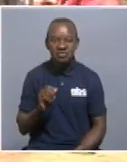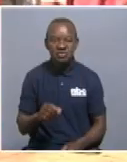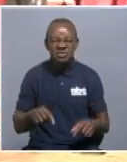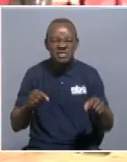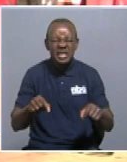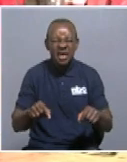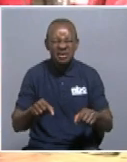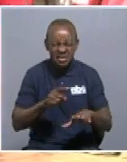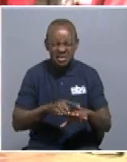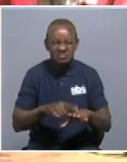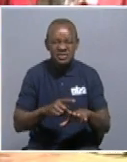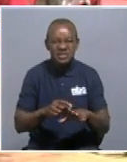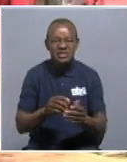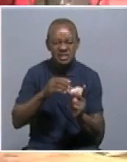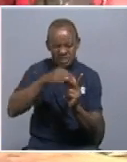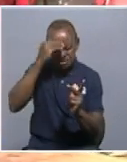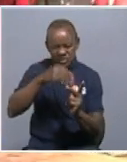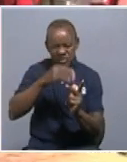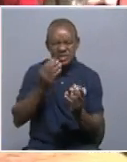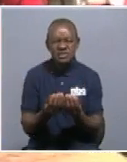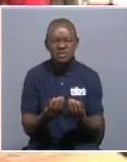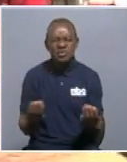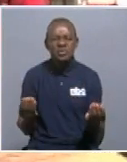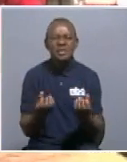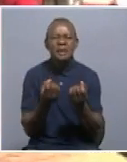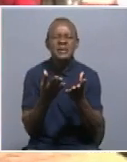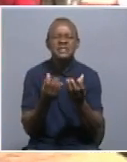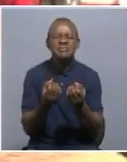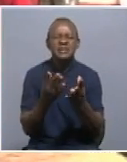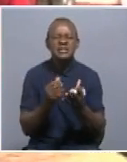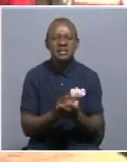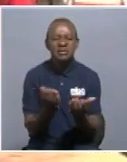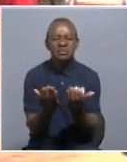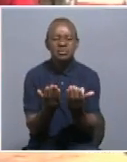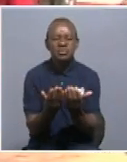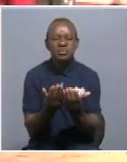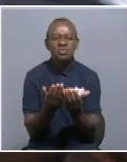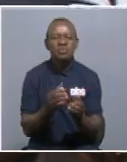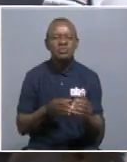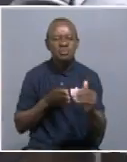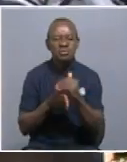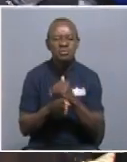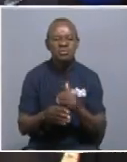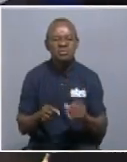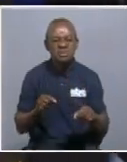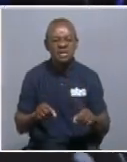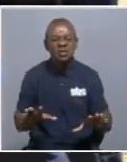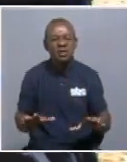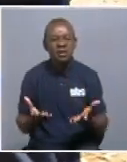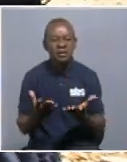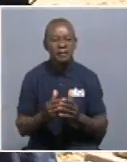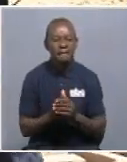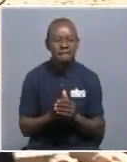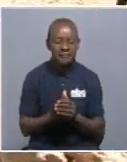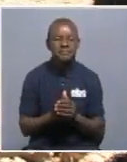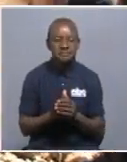to learners? All right. So the stage 3 regulations under stage 3 allows, or rather gives an